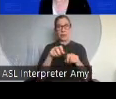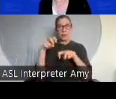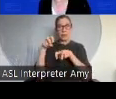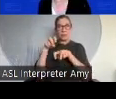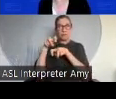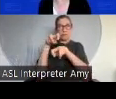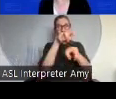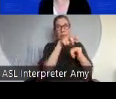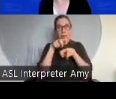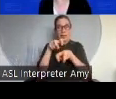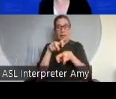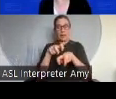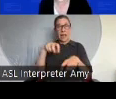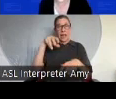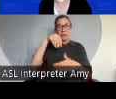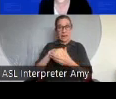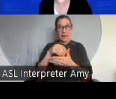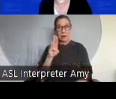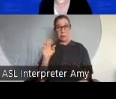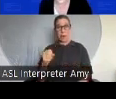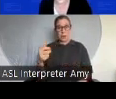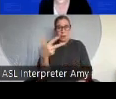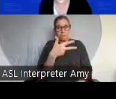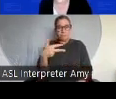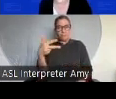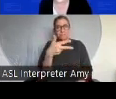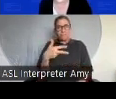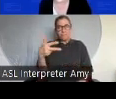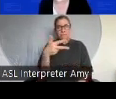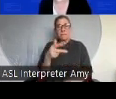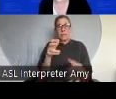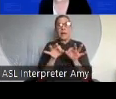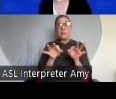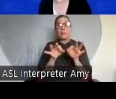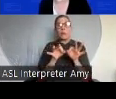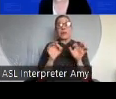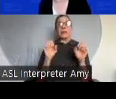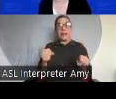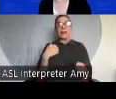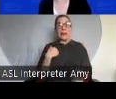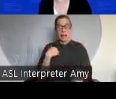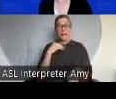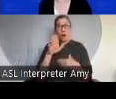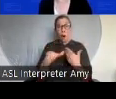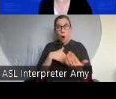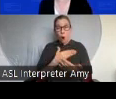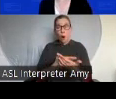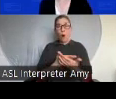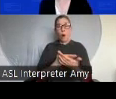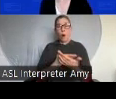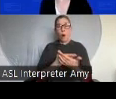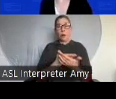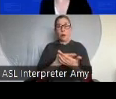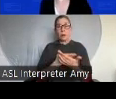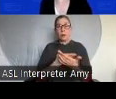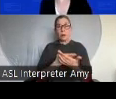for intercity buses, we really need to make sure that it has the capacity to get all of the on-street